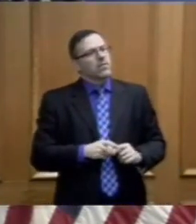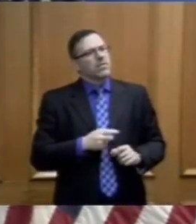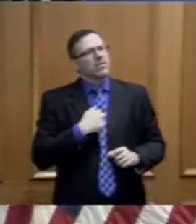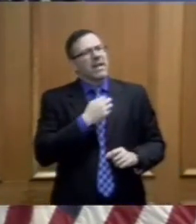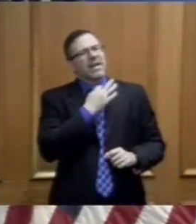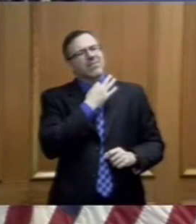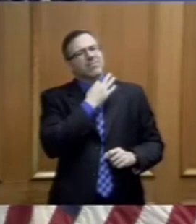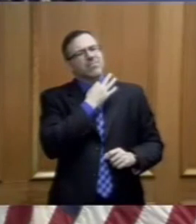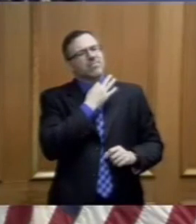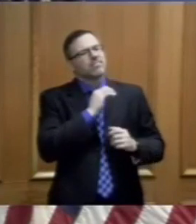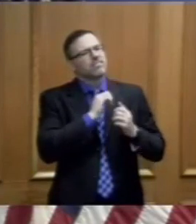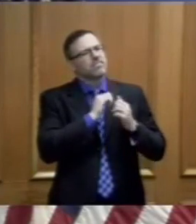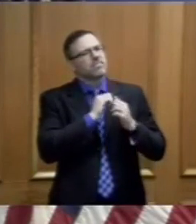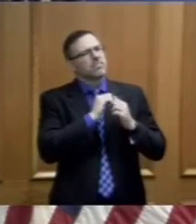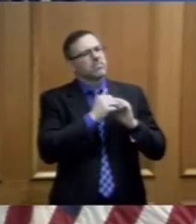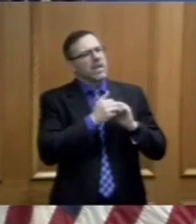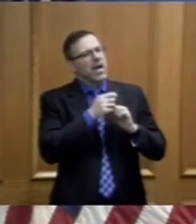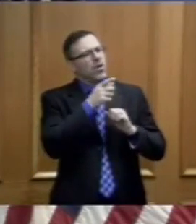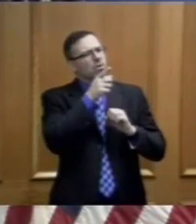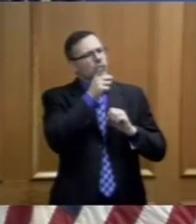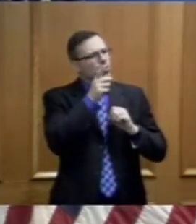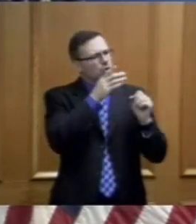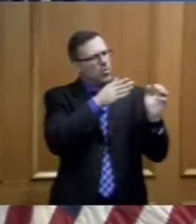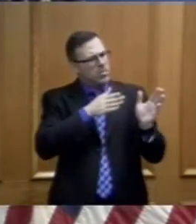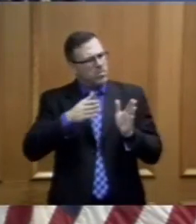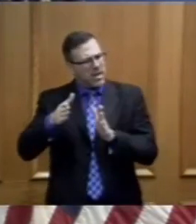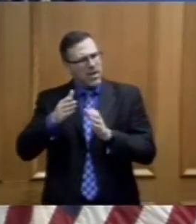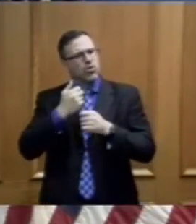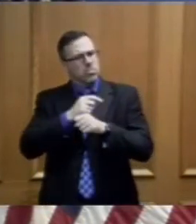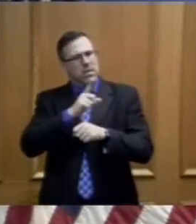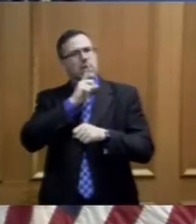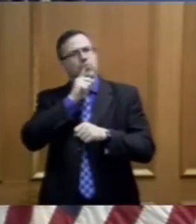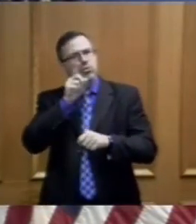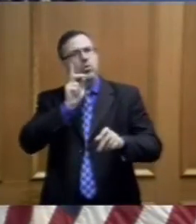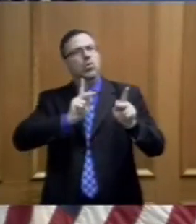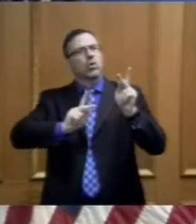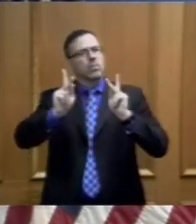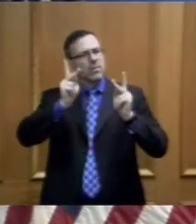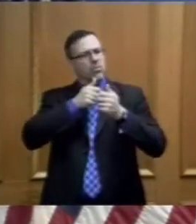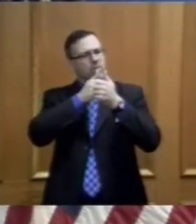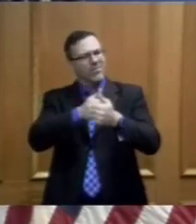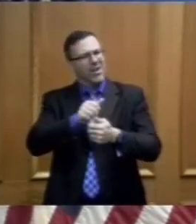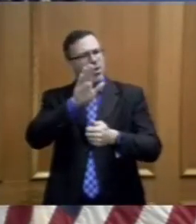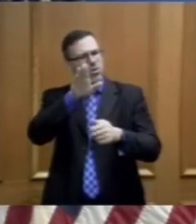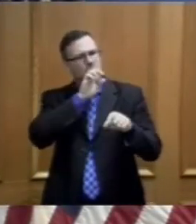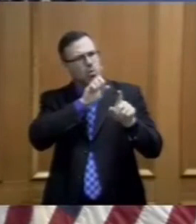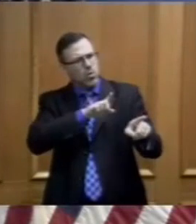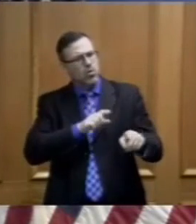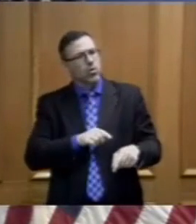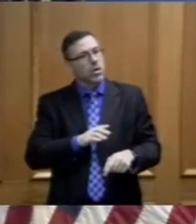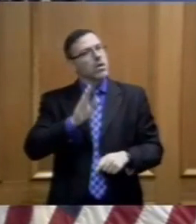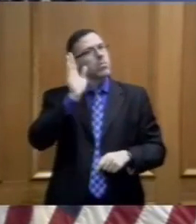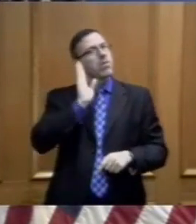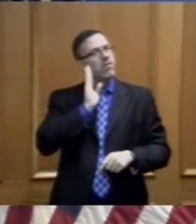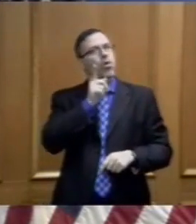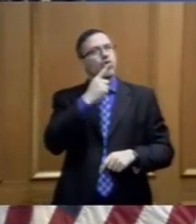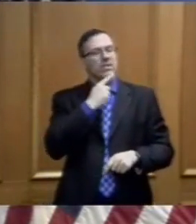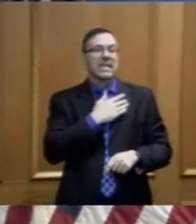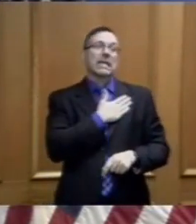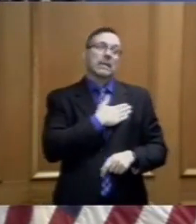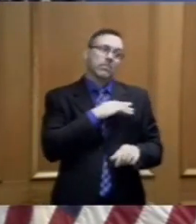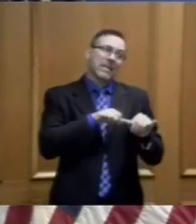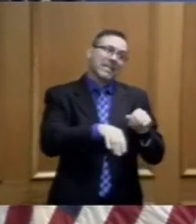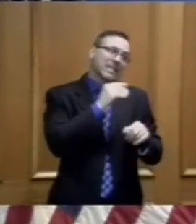how you plan on enforcing this latest order, going from encouraging to